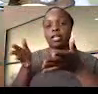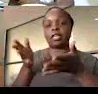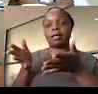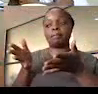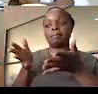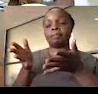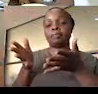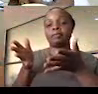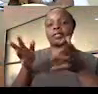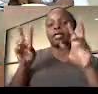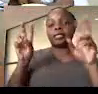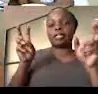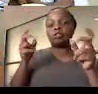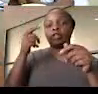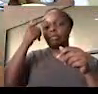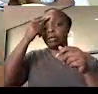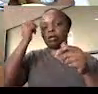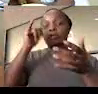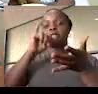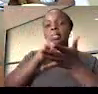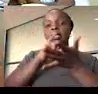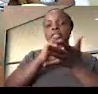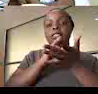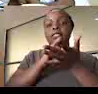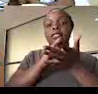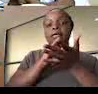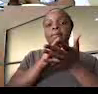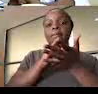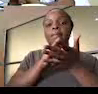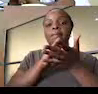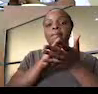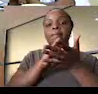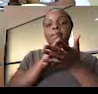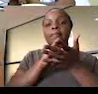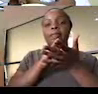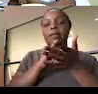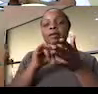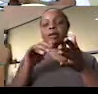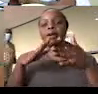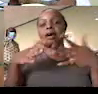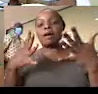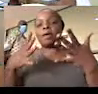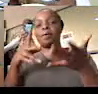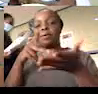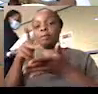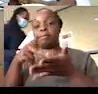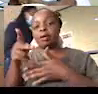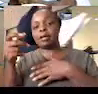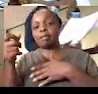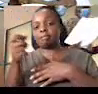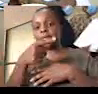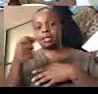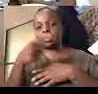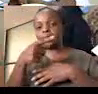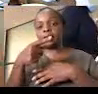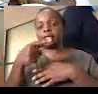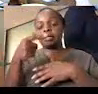cover. If you are below 69 years, 18 years to 69 years, and you are an individual who wants to